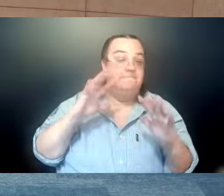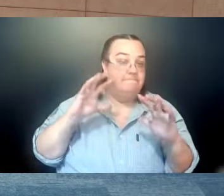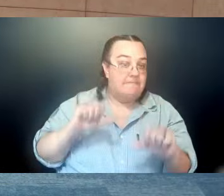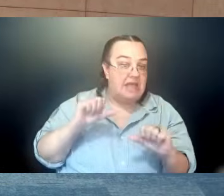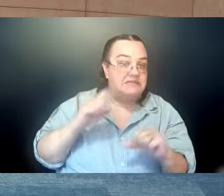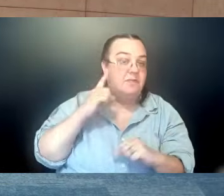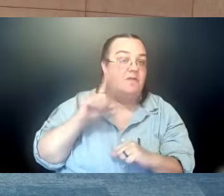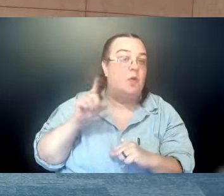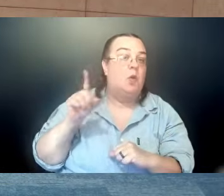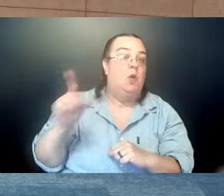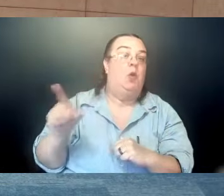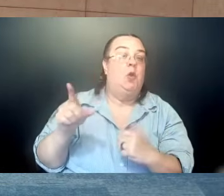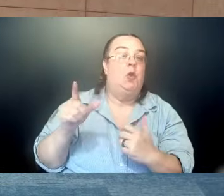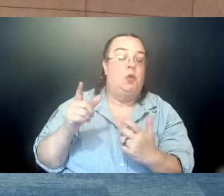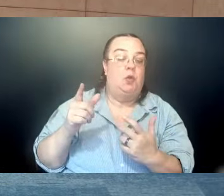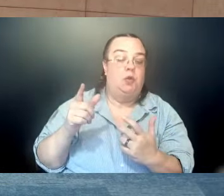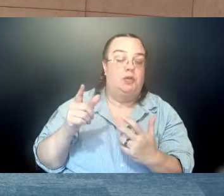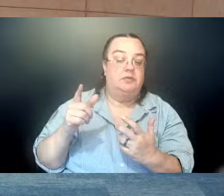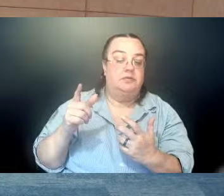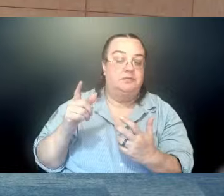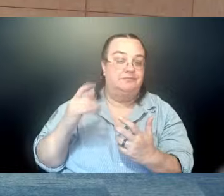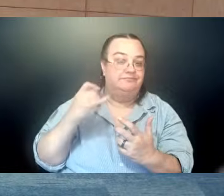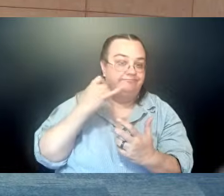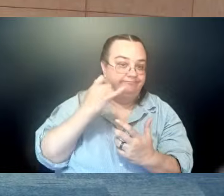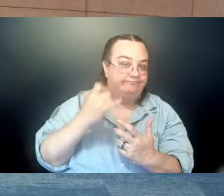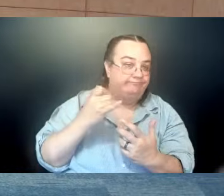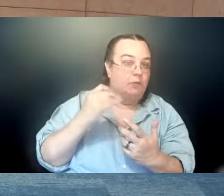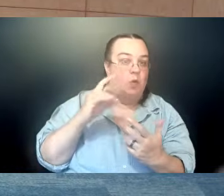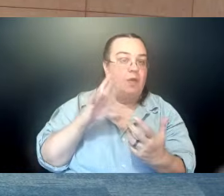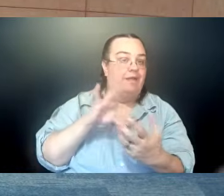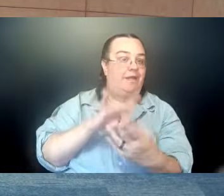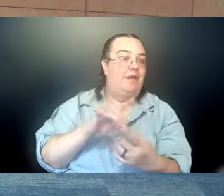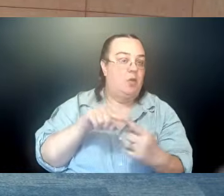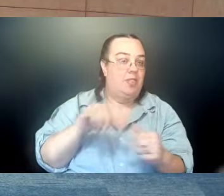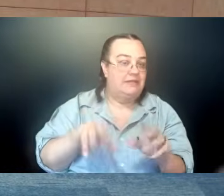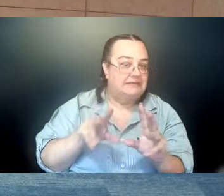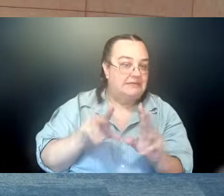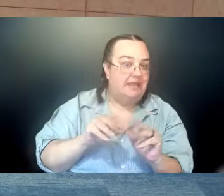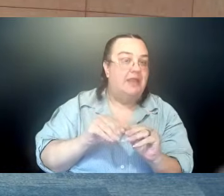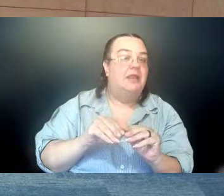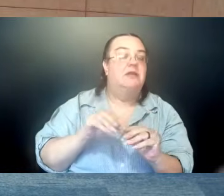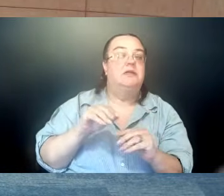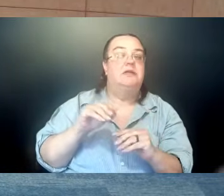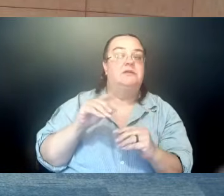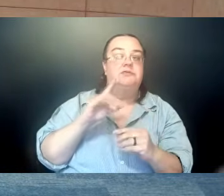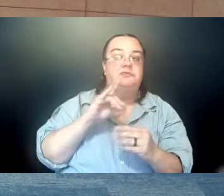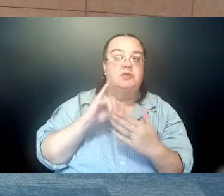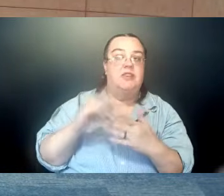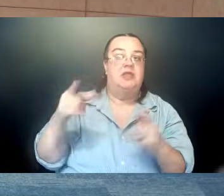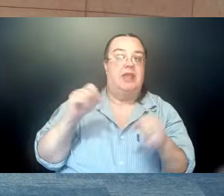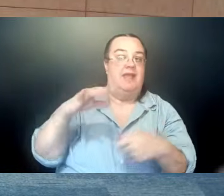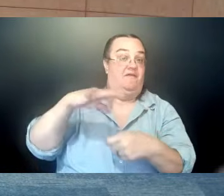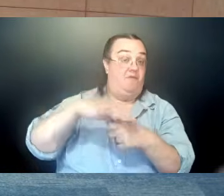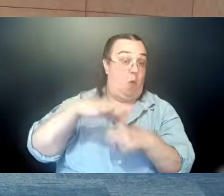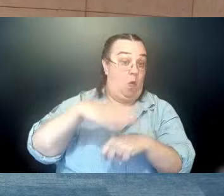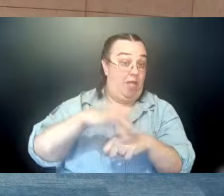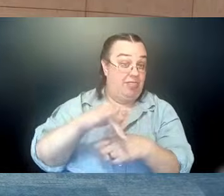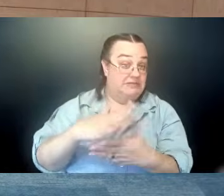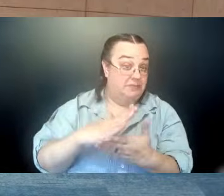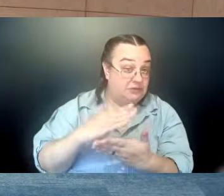have dialed in or connected to this meeting, to have her been able to vote on this budget.